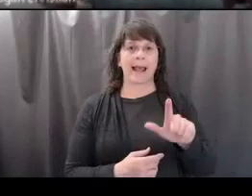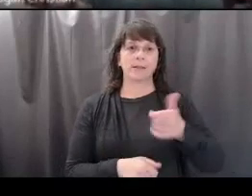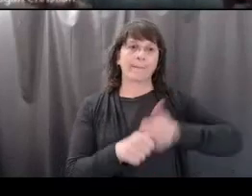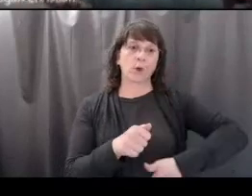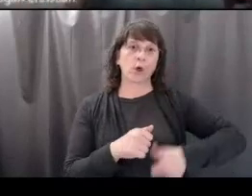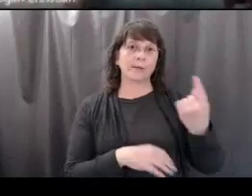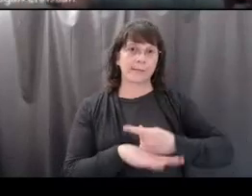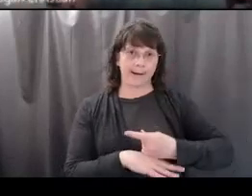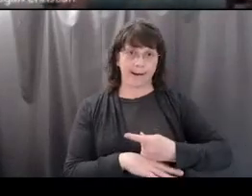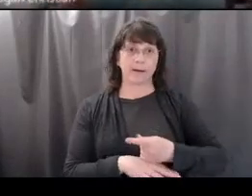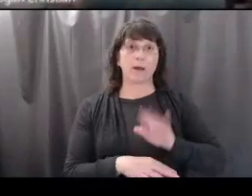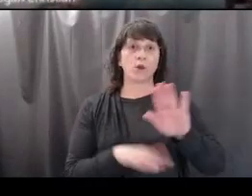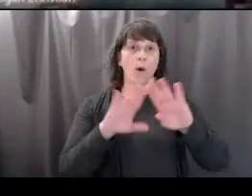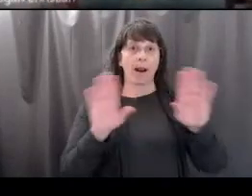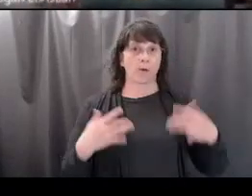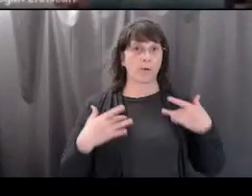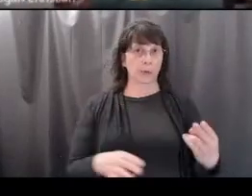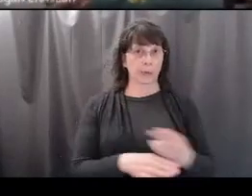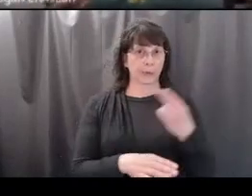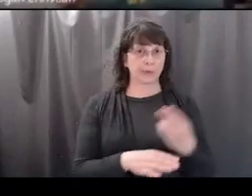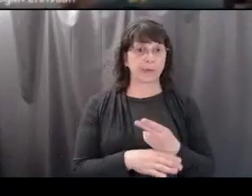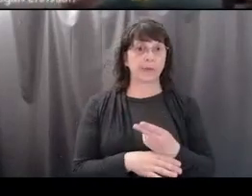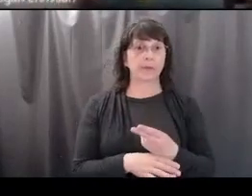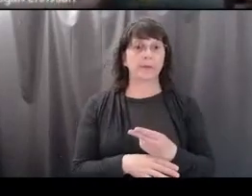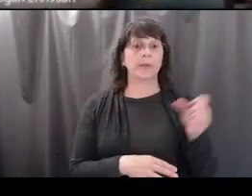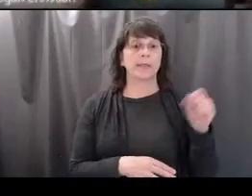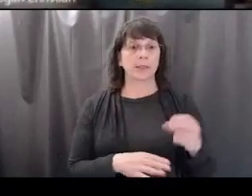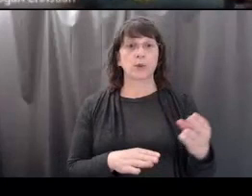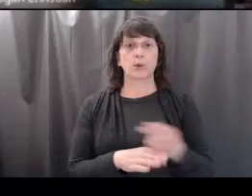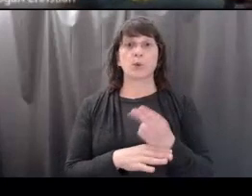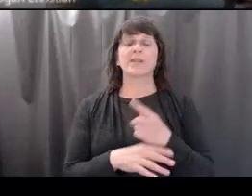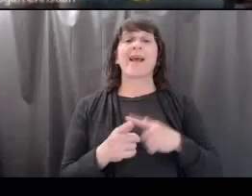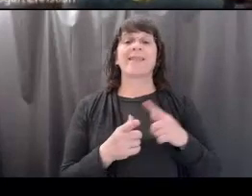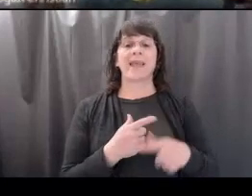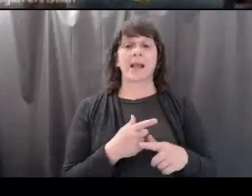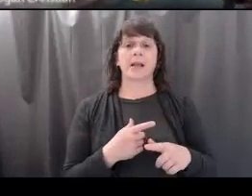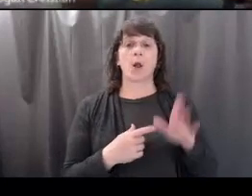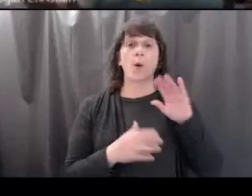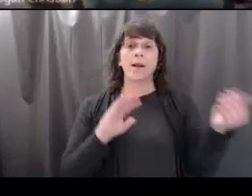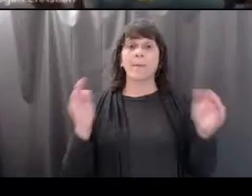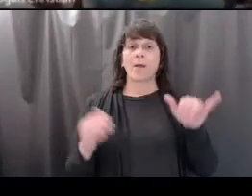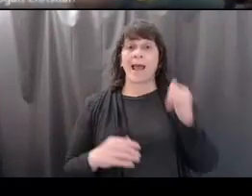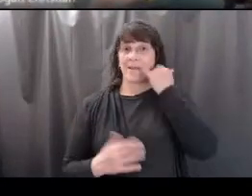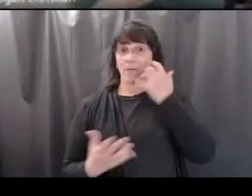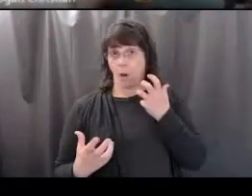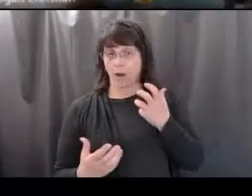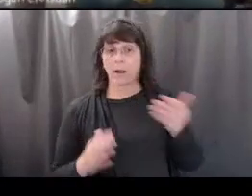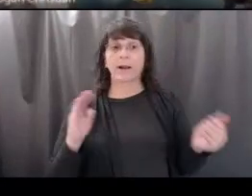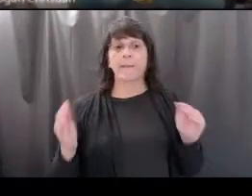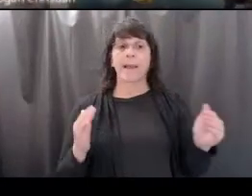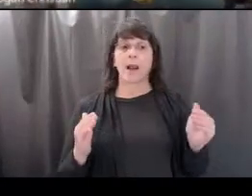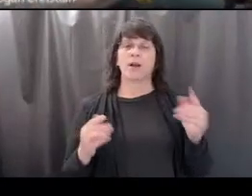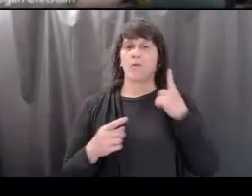per day your household uses, and then you're going to compare that, if you'd like to, as kind of